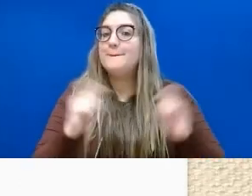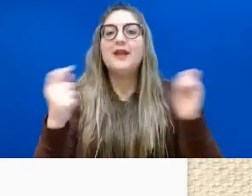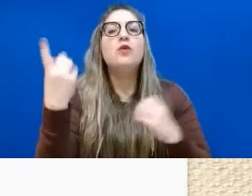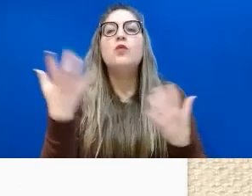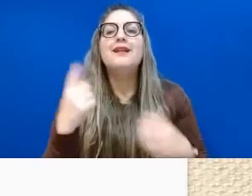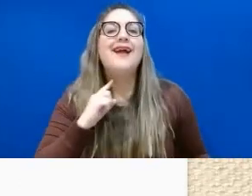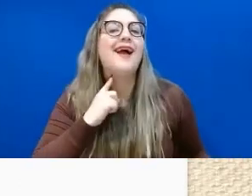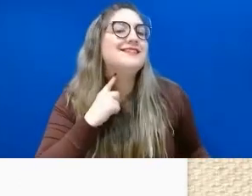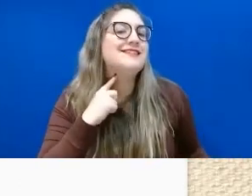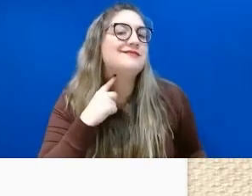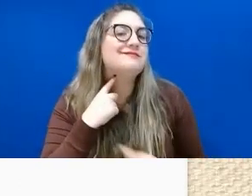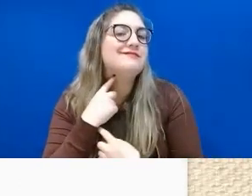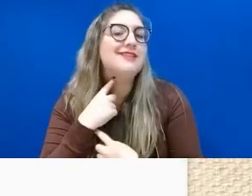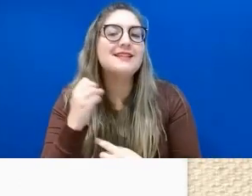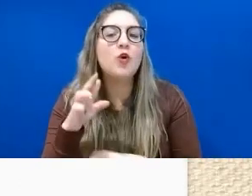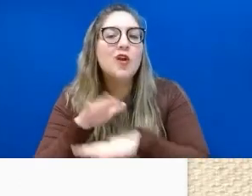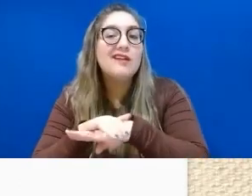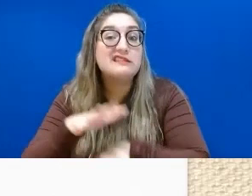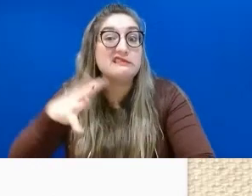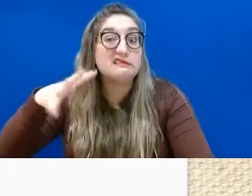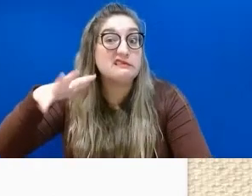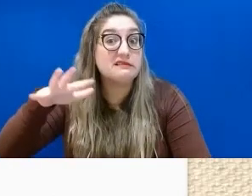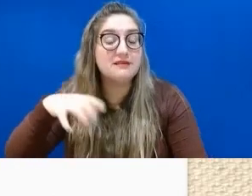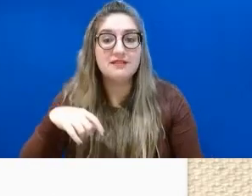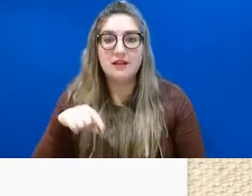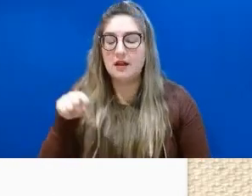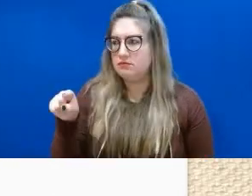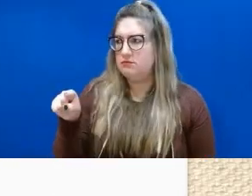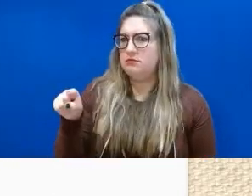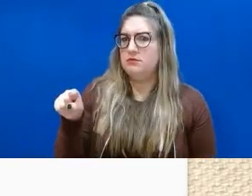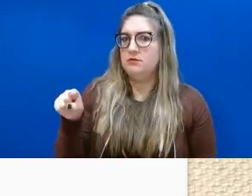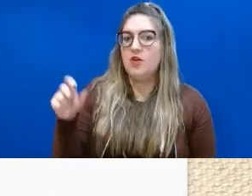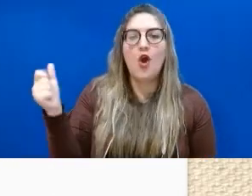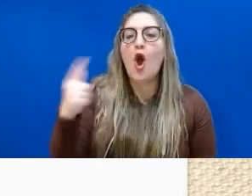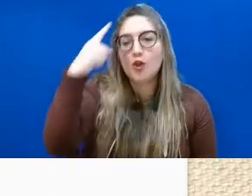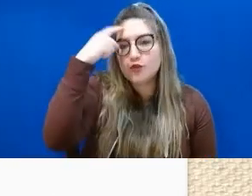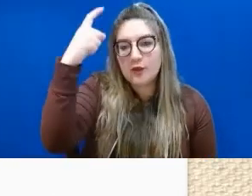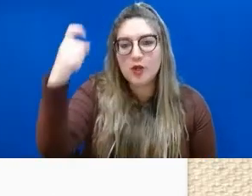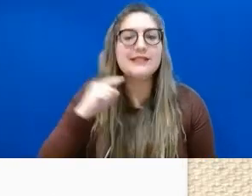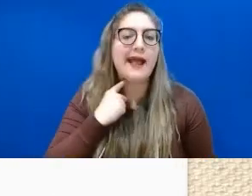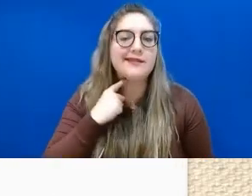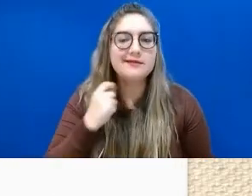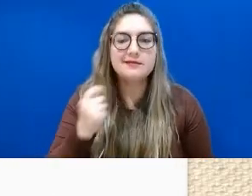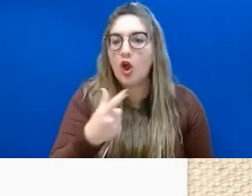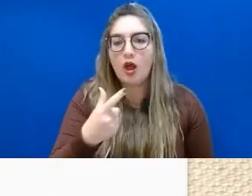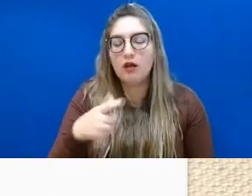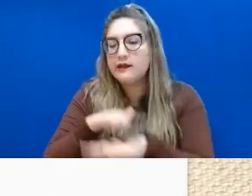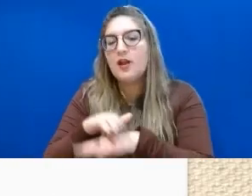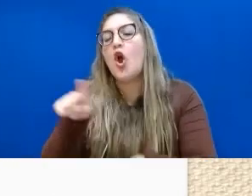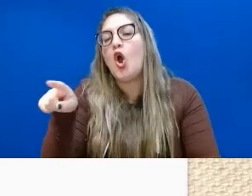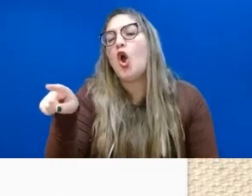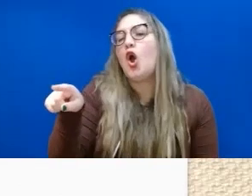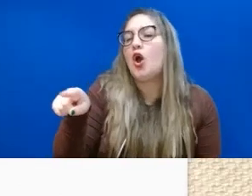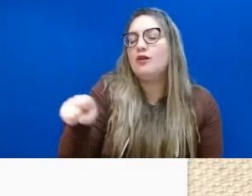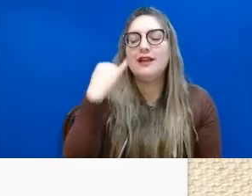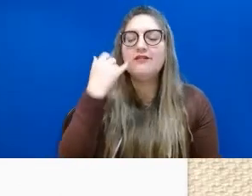or who do not speak English. Okay, we do hear a lot of that one. Okay. Oh, that one has an accent. Oh, he must be a dreamer. He